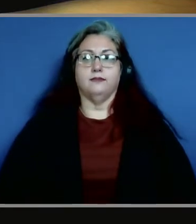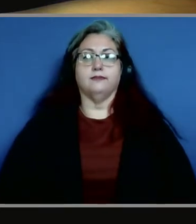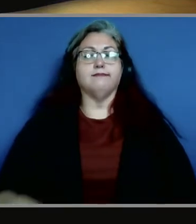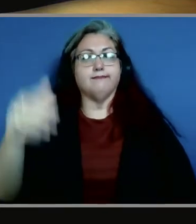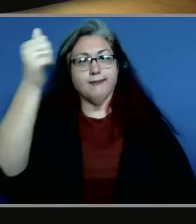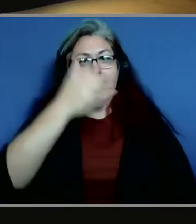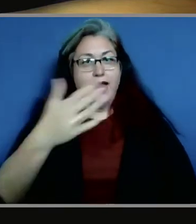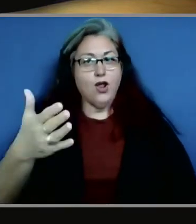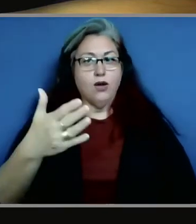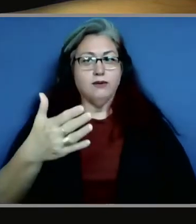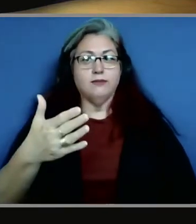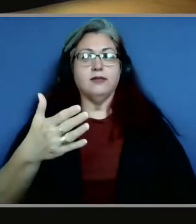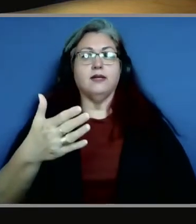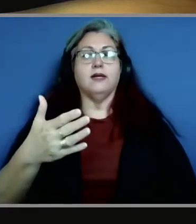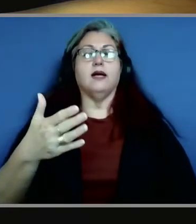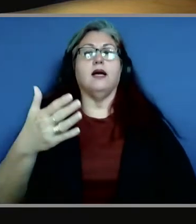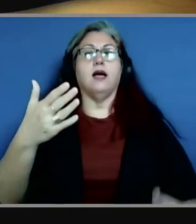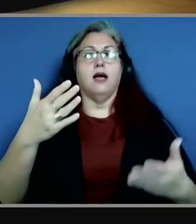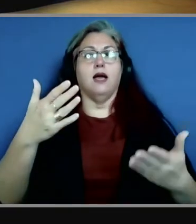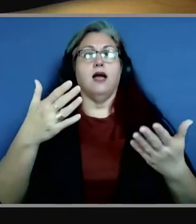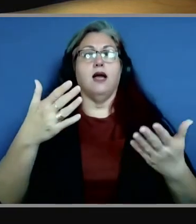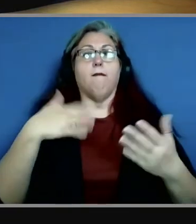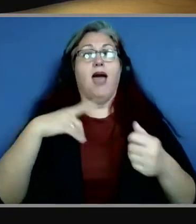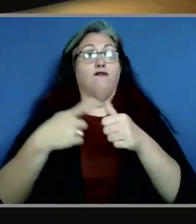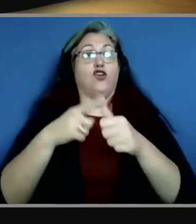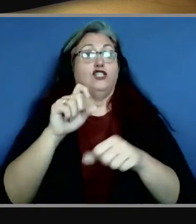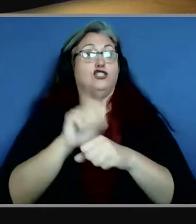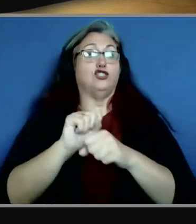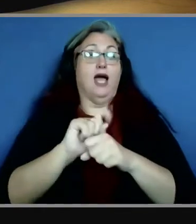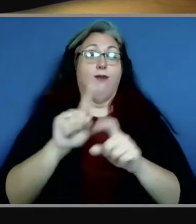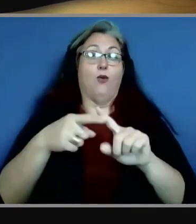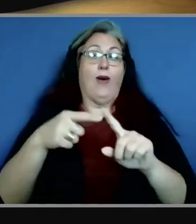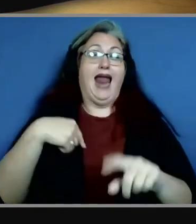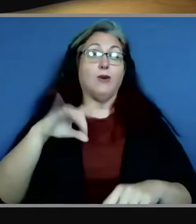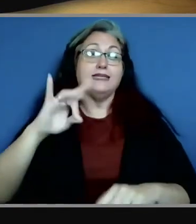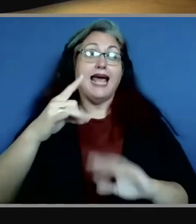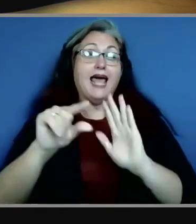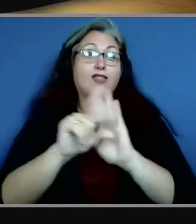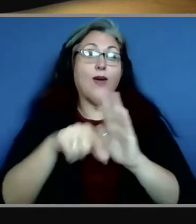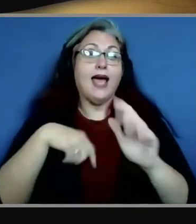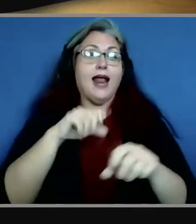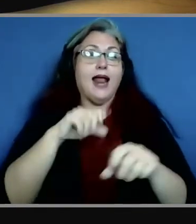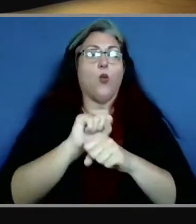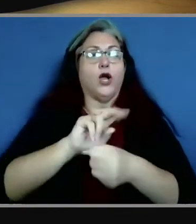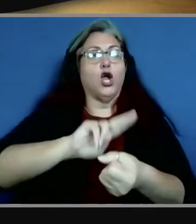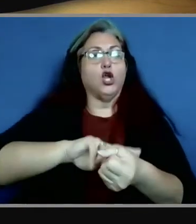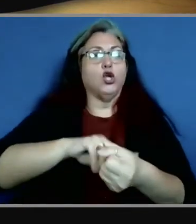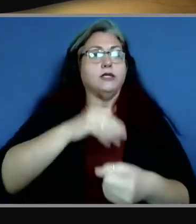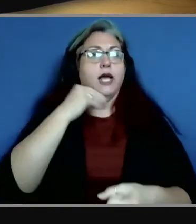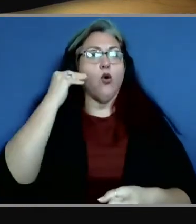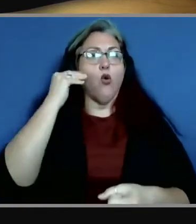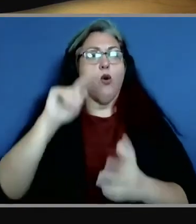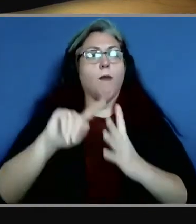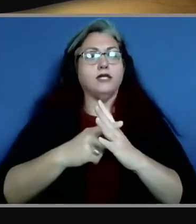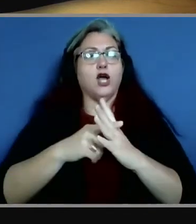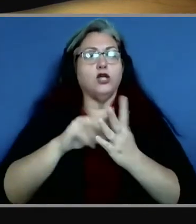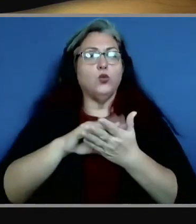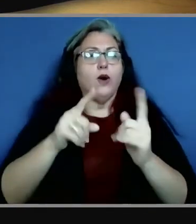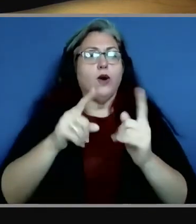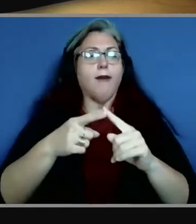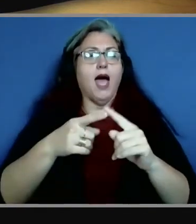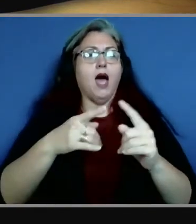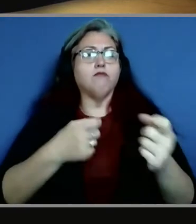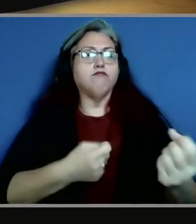Aloha, I'm Gabe Johnson, and my first job ever, when I was in 8th grade, I worked at a nursing home where I started to learn about compassion and helping